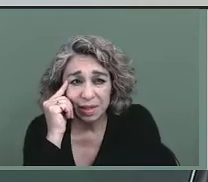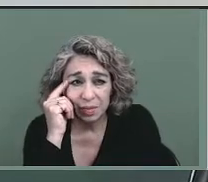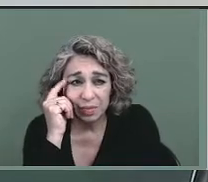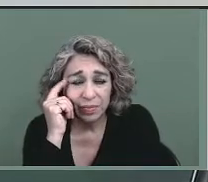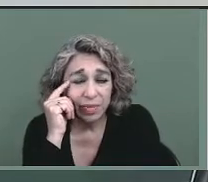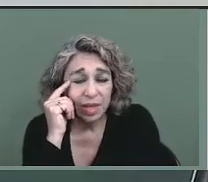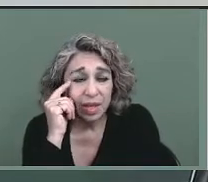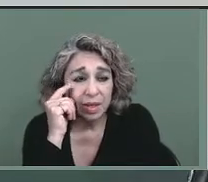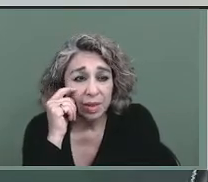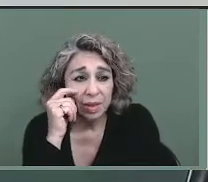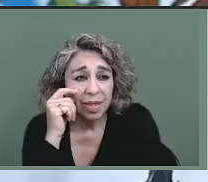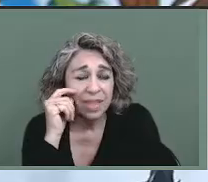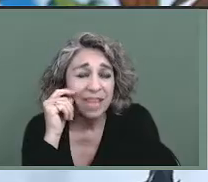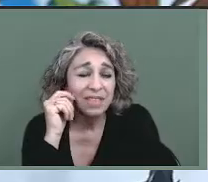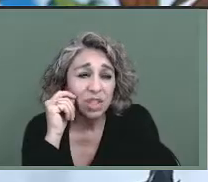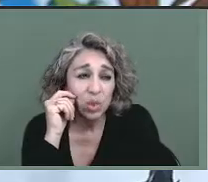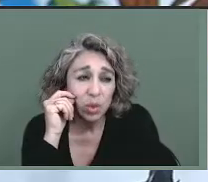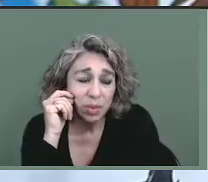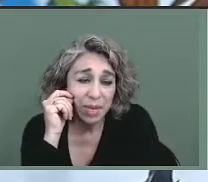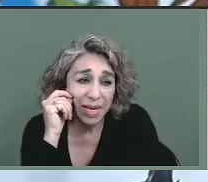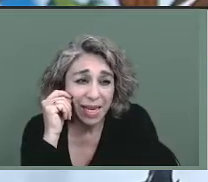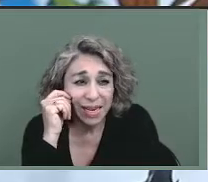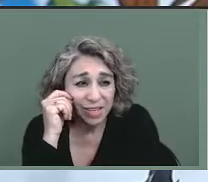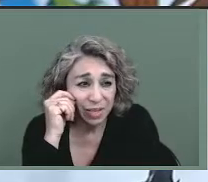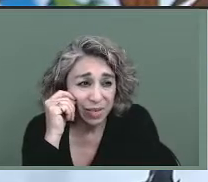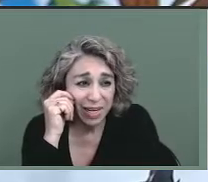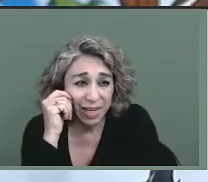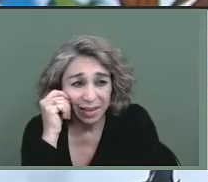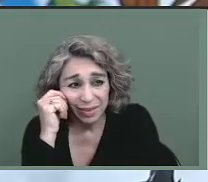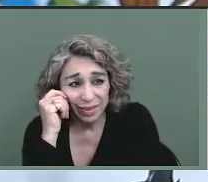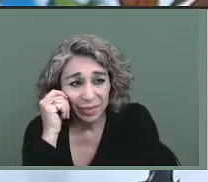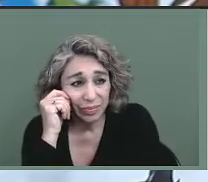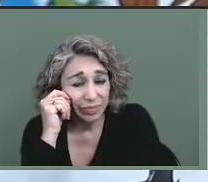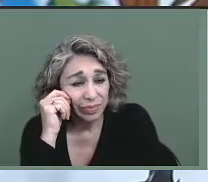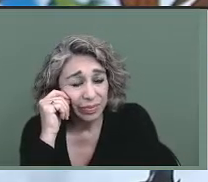horrendous, that they even stole the medication money,